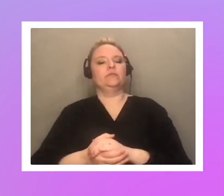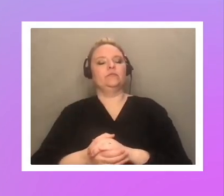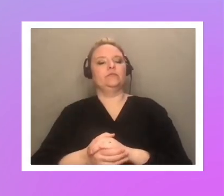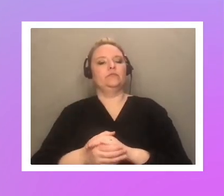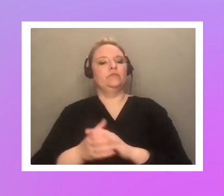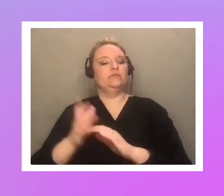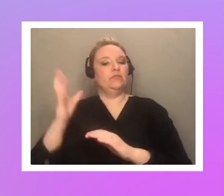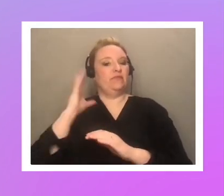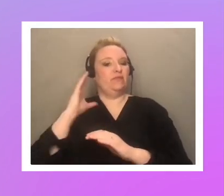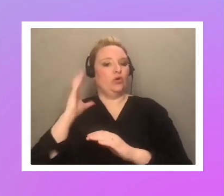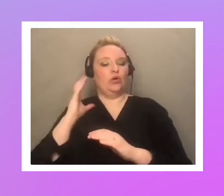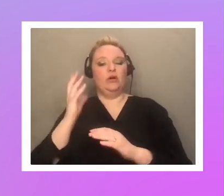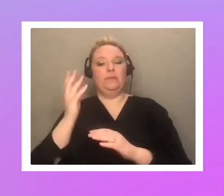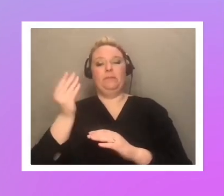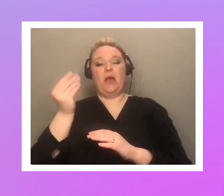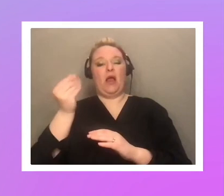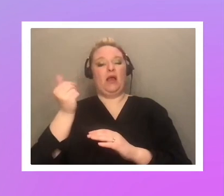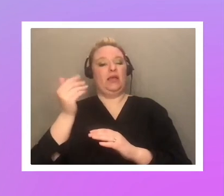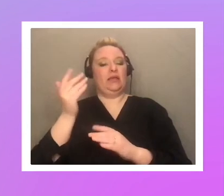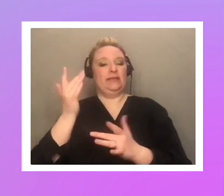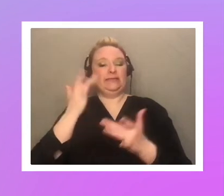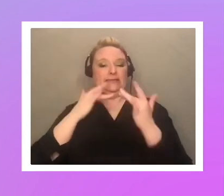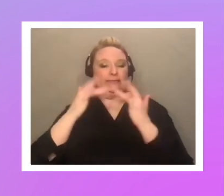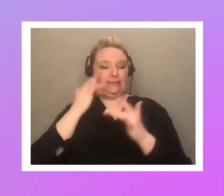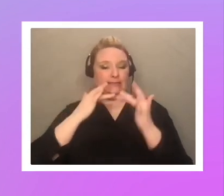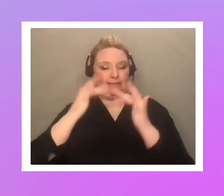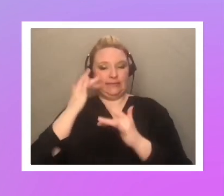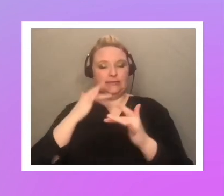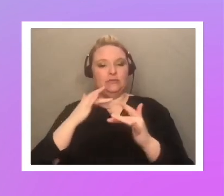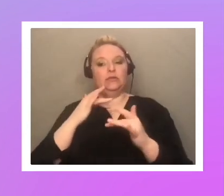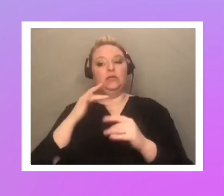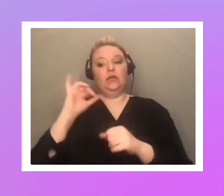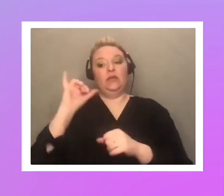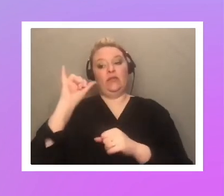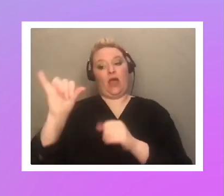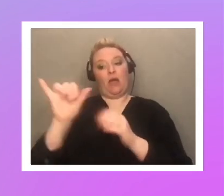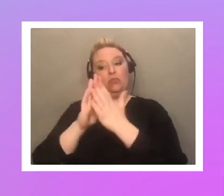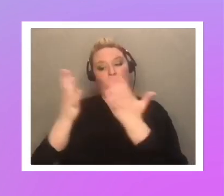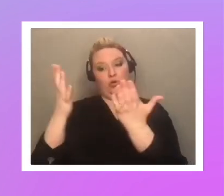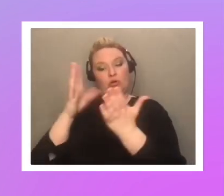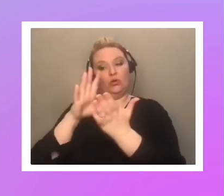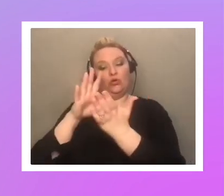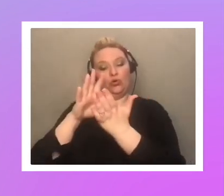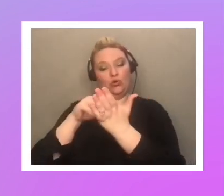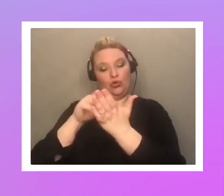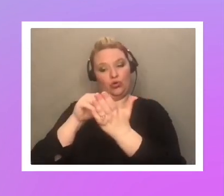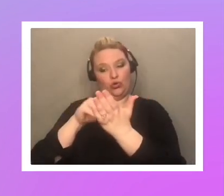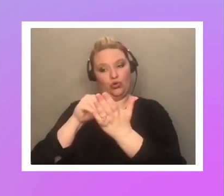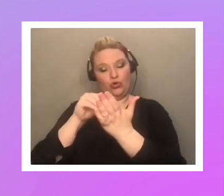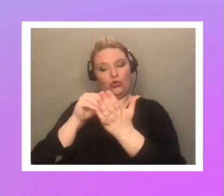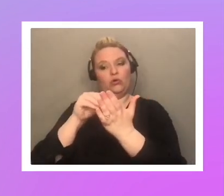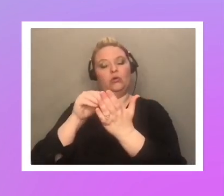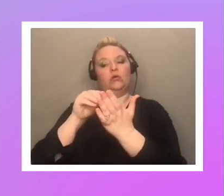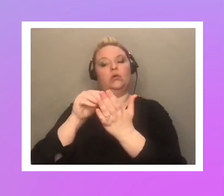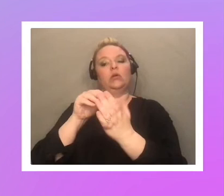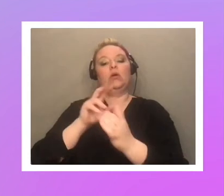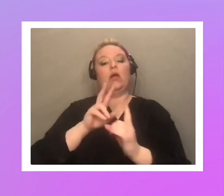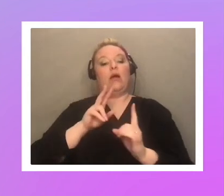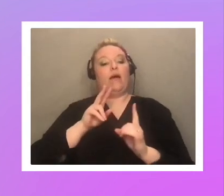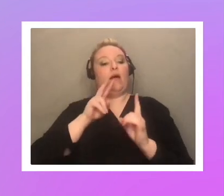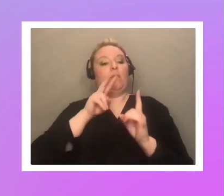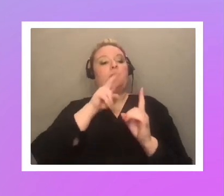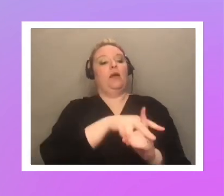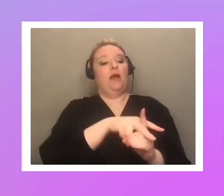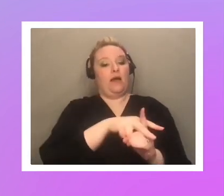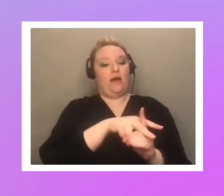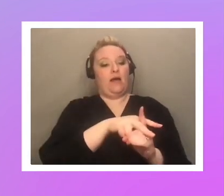of money. So we were able to take the information in that and transform it into a